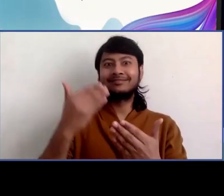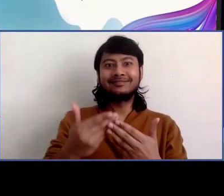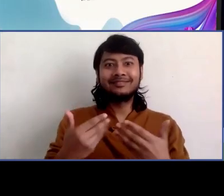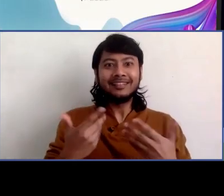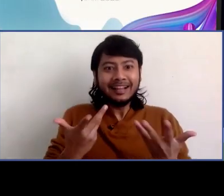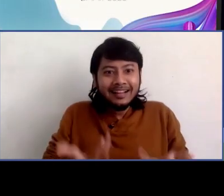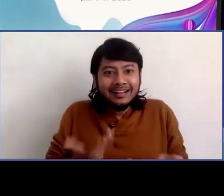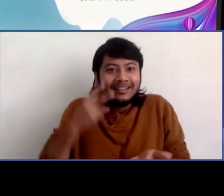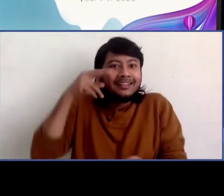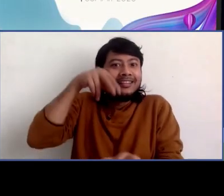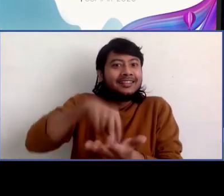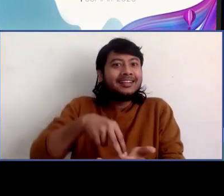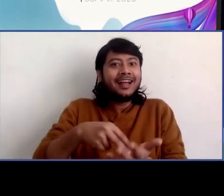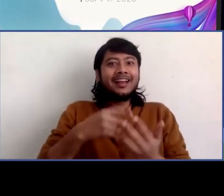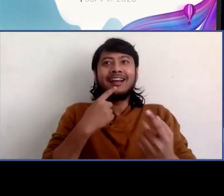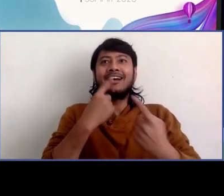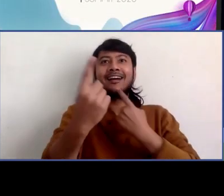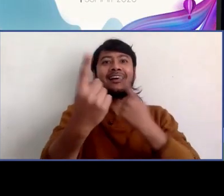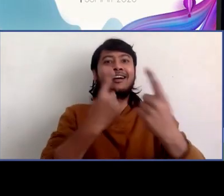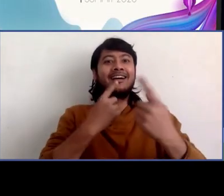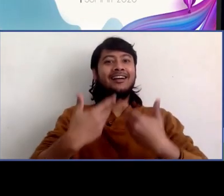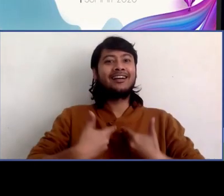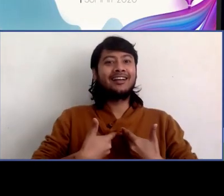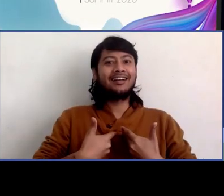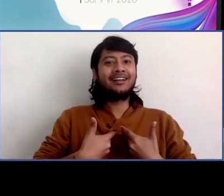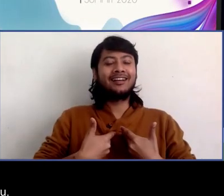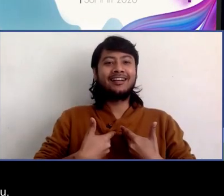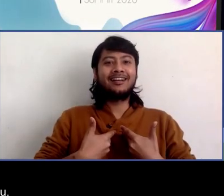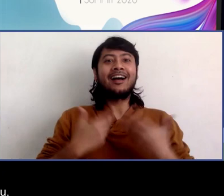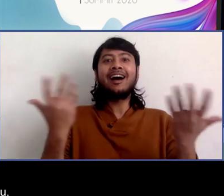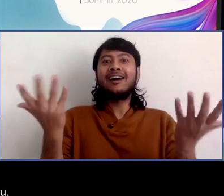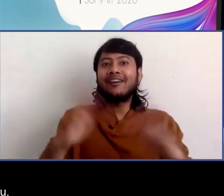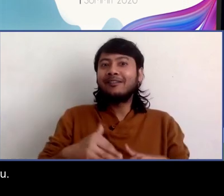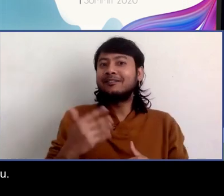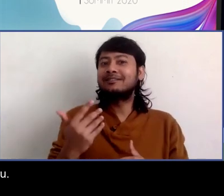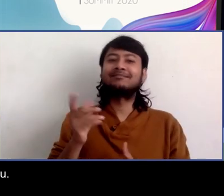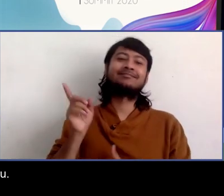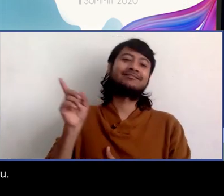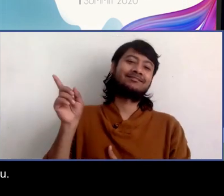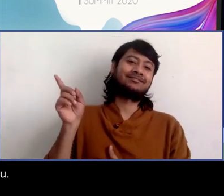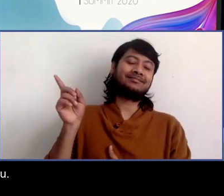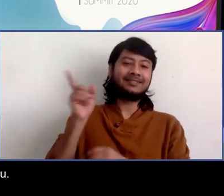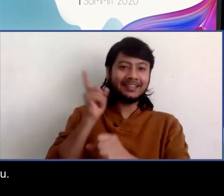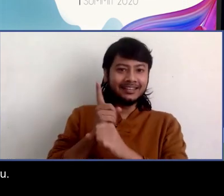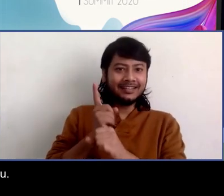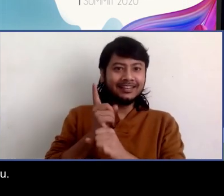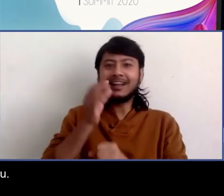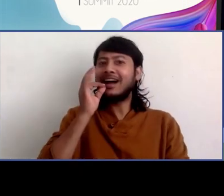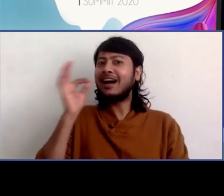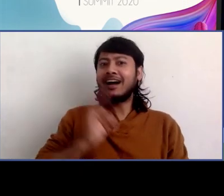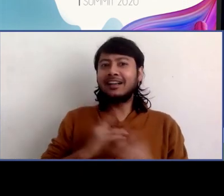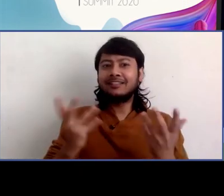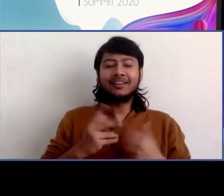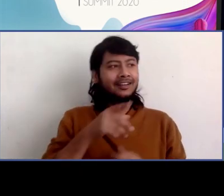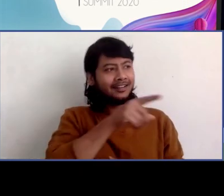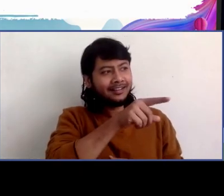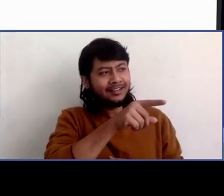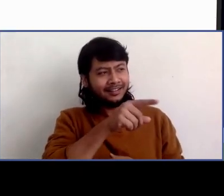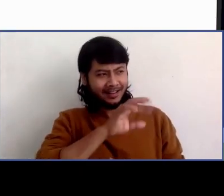you. And she asked me, "Do you love going on stage? Do you love seeing everybody in front